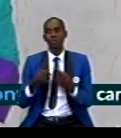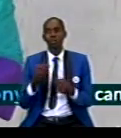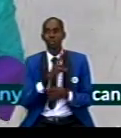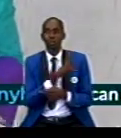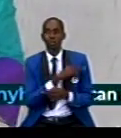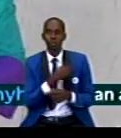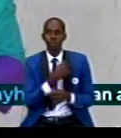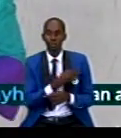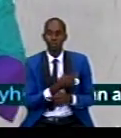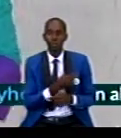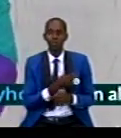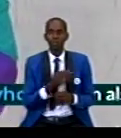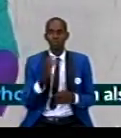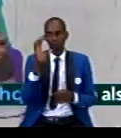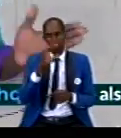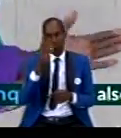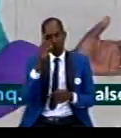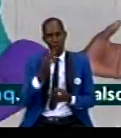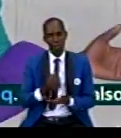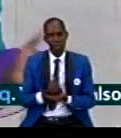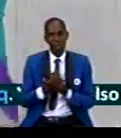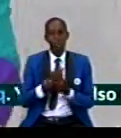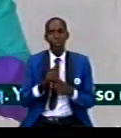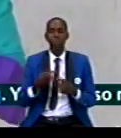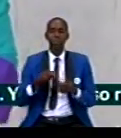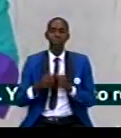persisted until in November